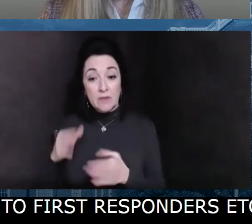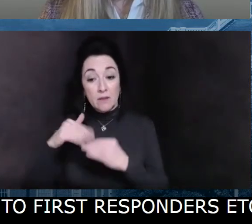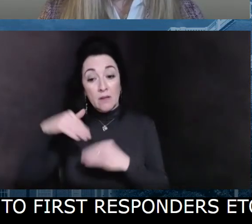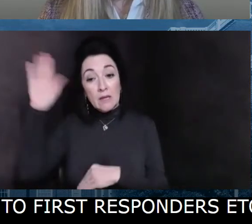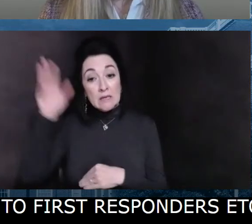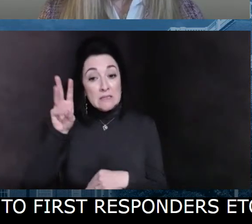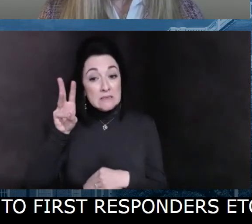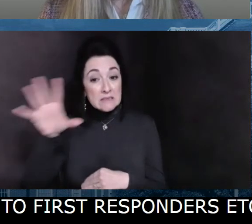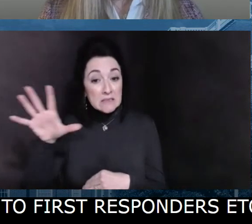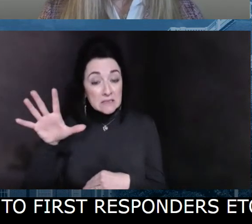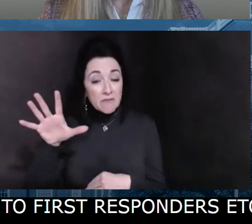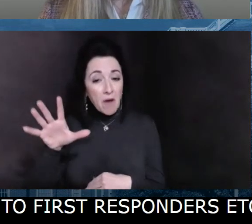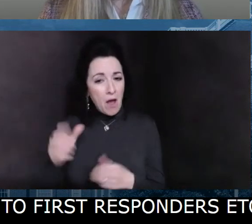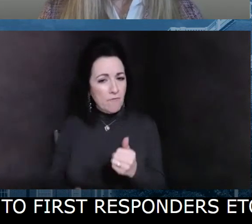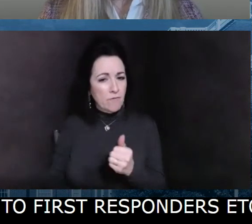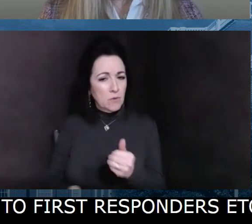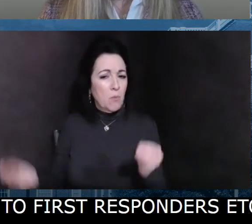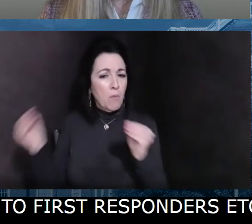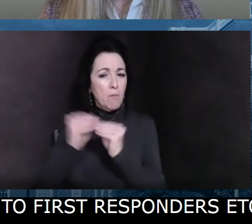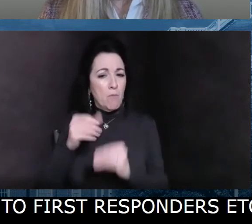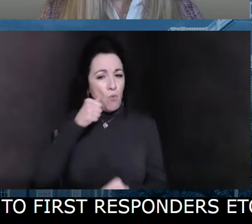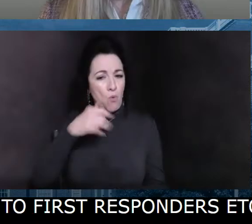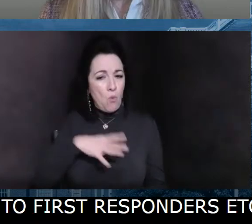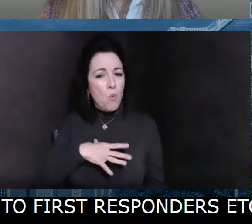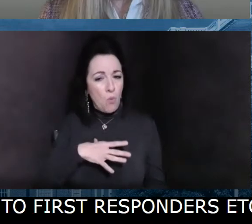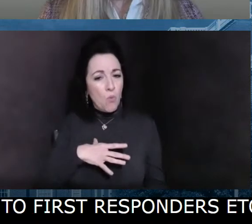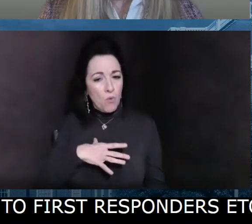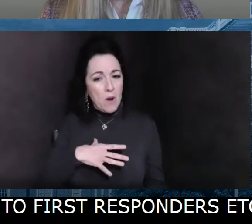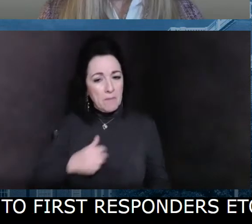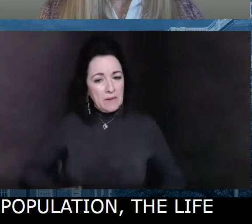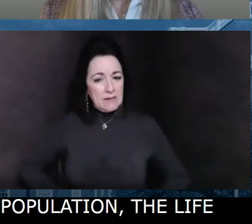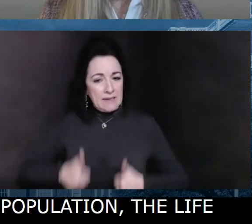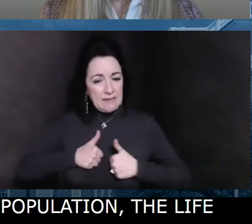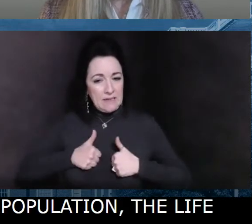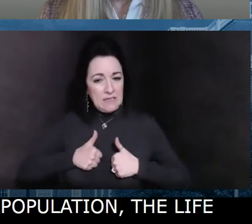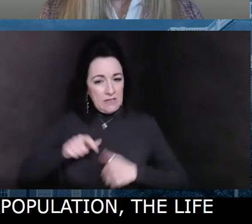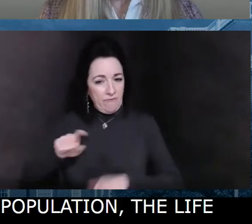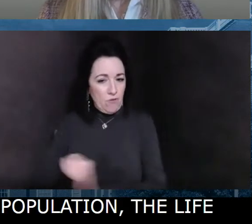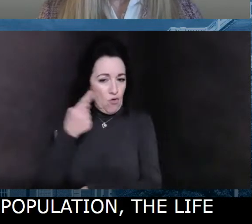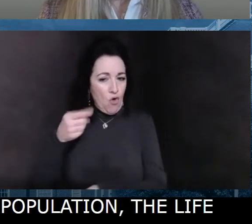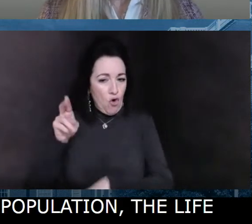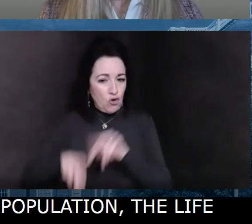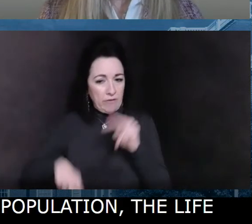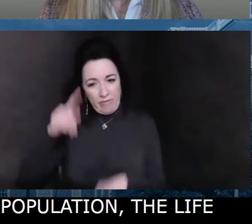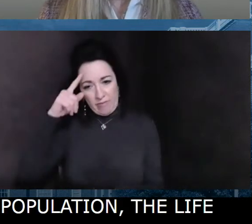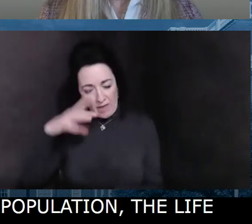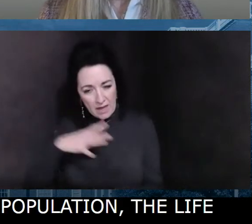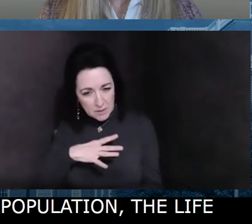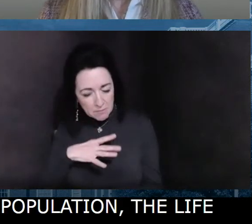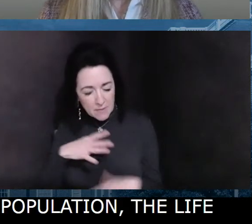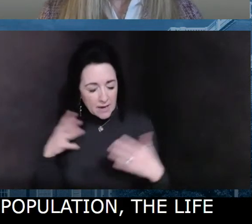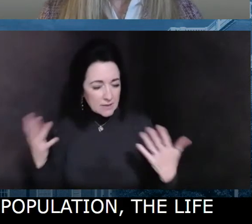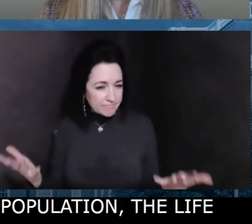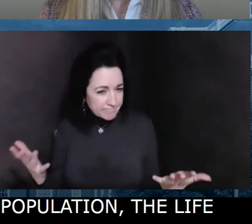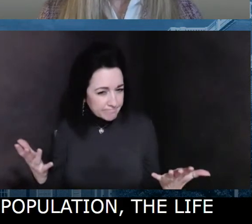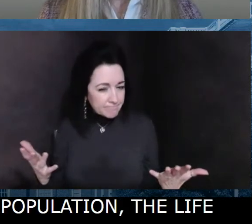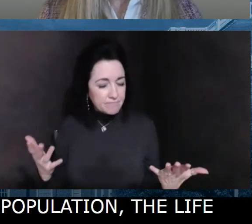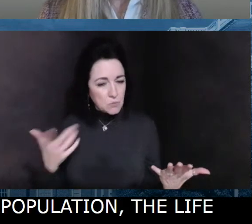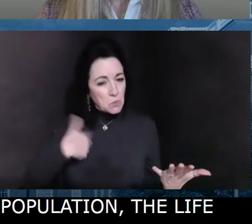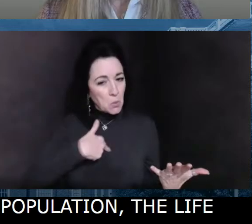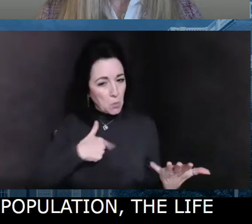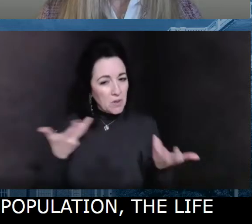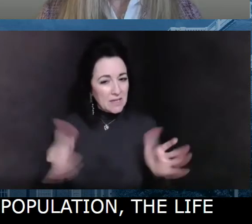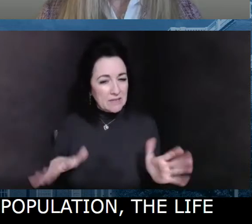So we haven't done a study. Dr. Tay, we've had some just superficial conversations about that, and observations